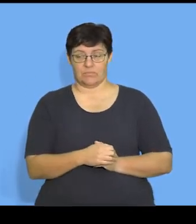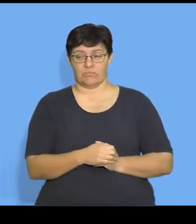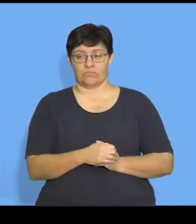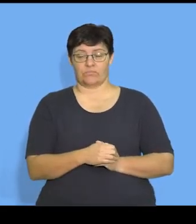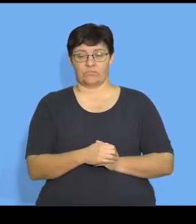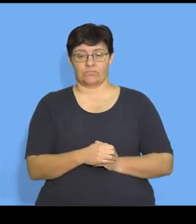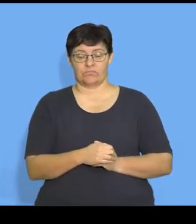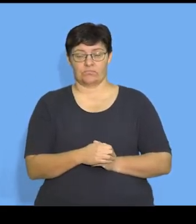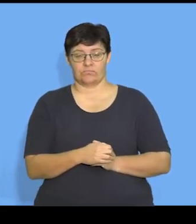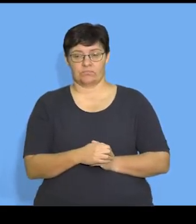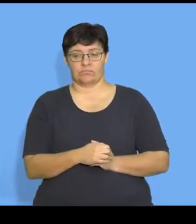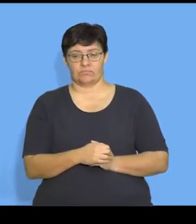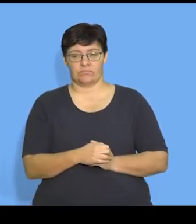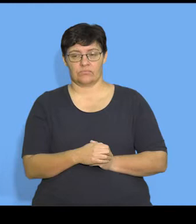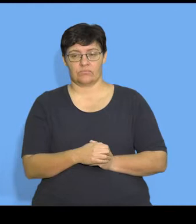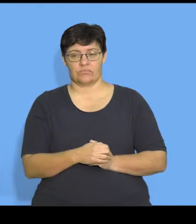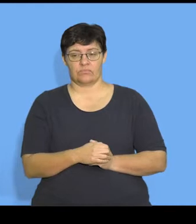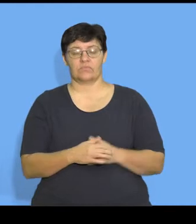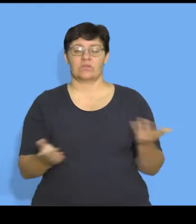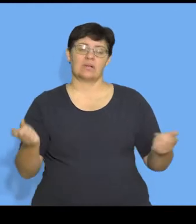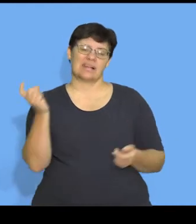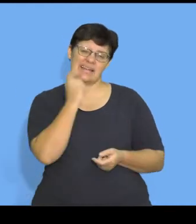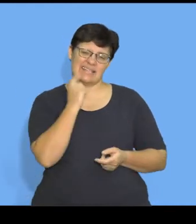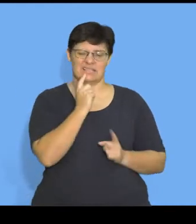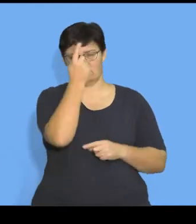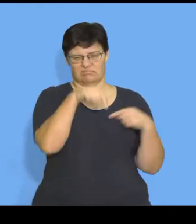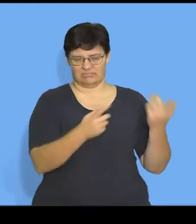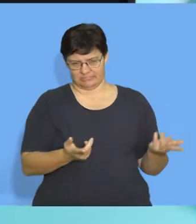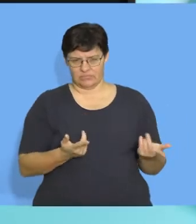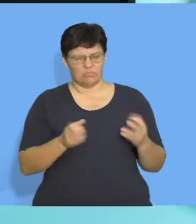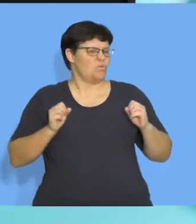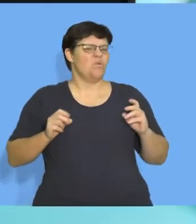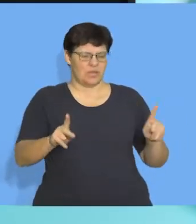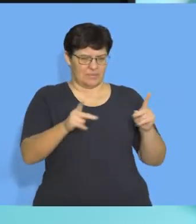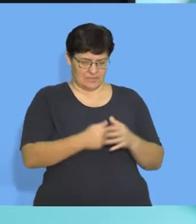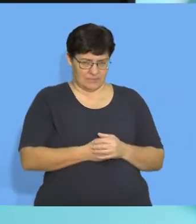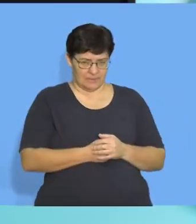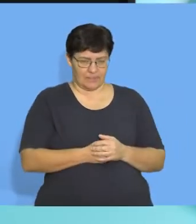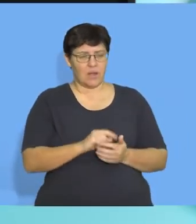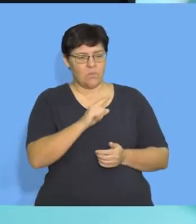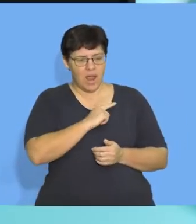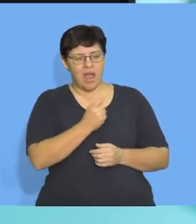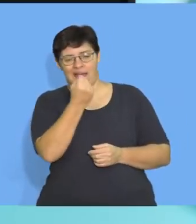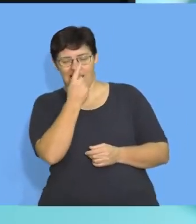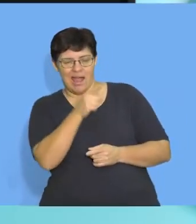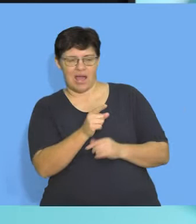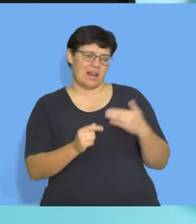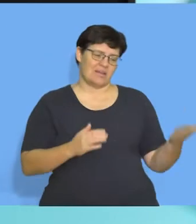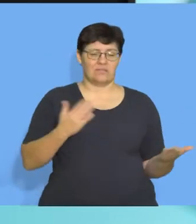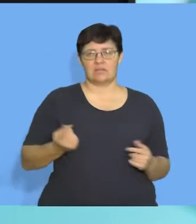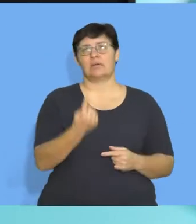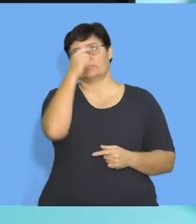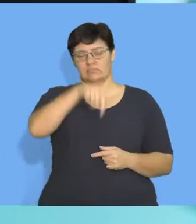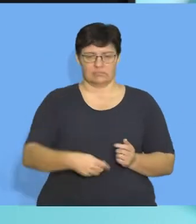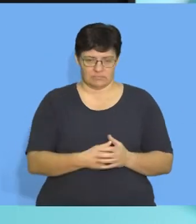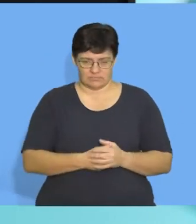down. Those are easy directions. We're okay with those because it makes sense to us, left, right, up, down.